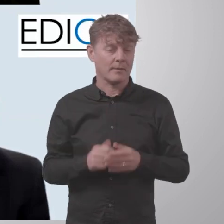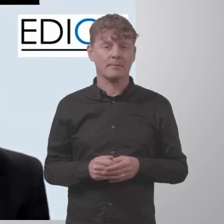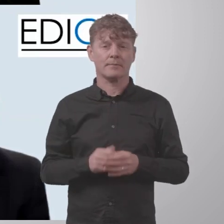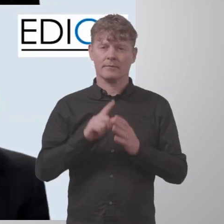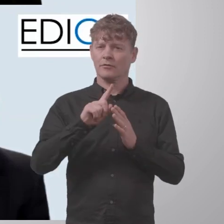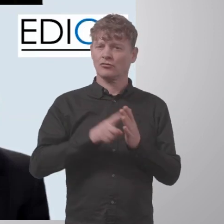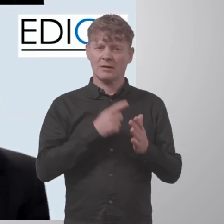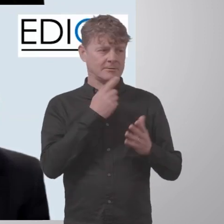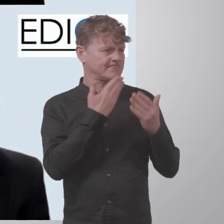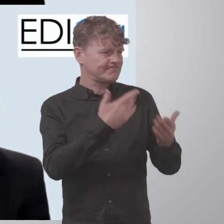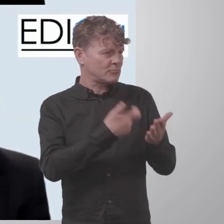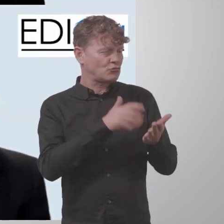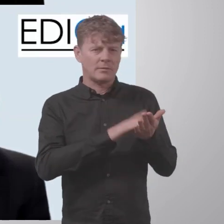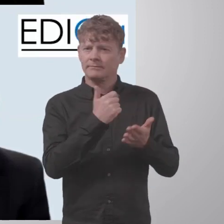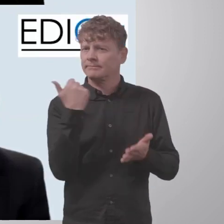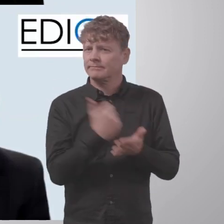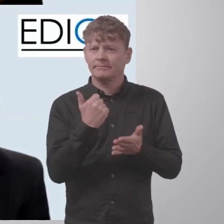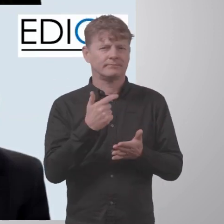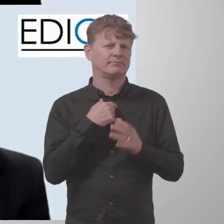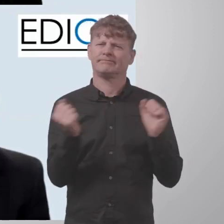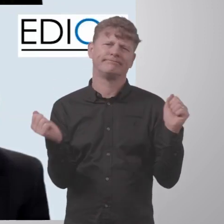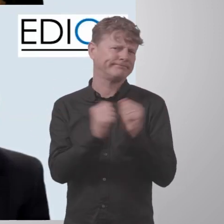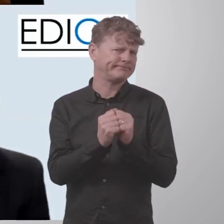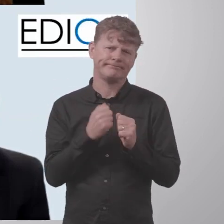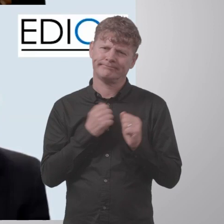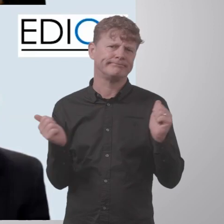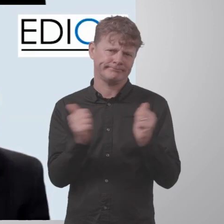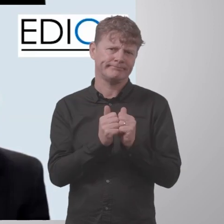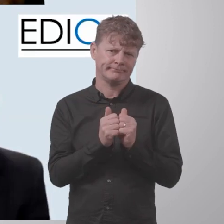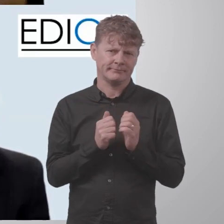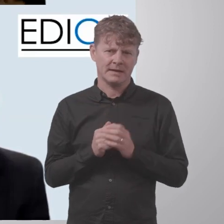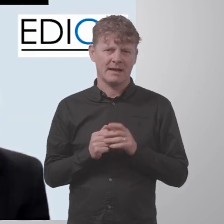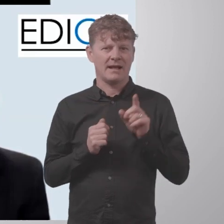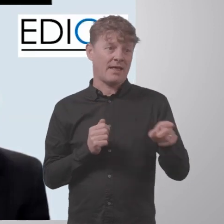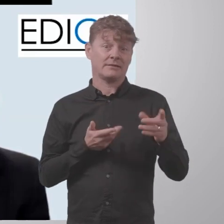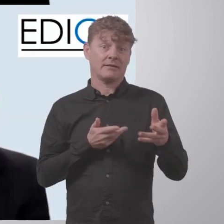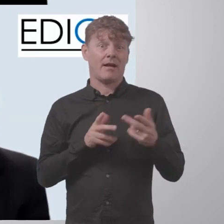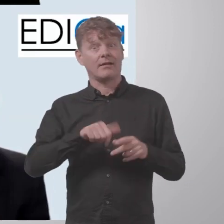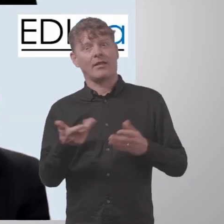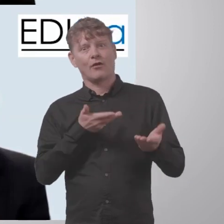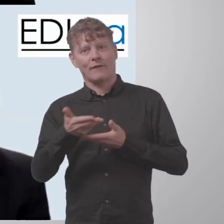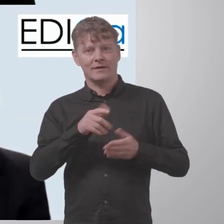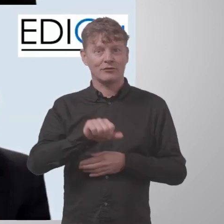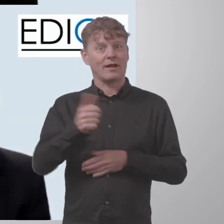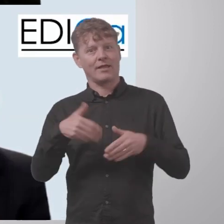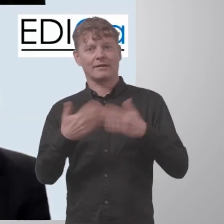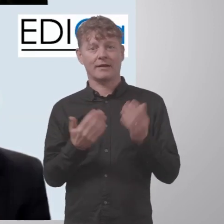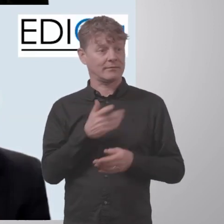And I so agree with that. And that's a conversation for another day. Kate?